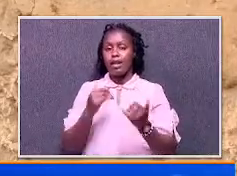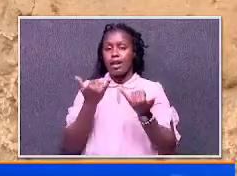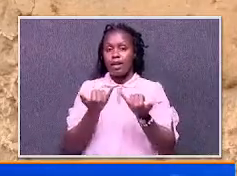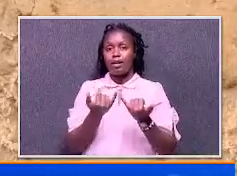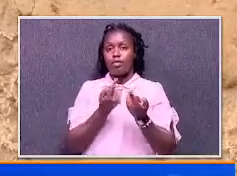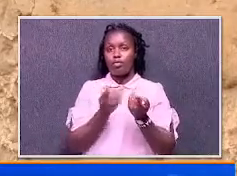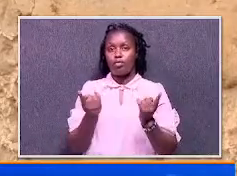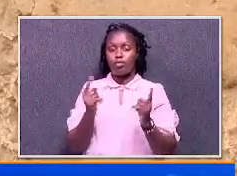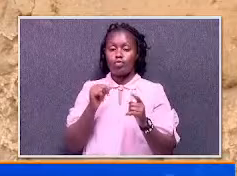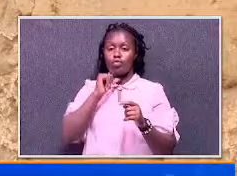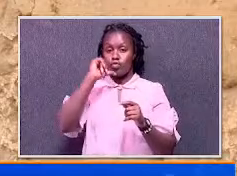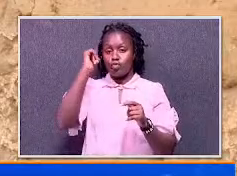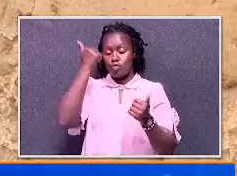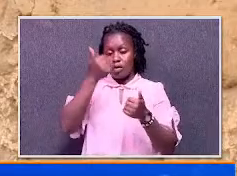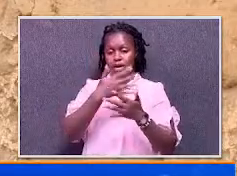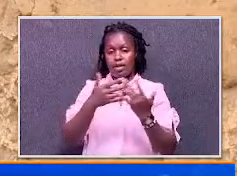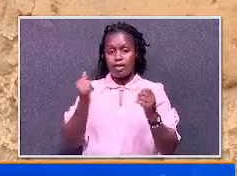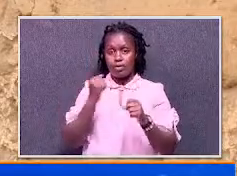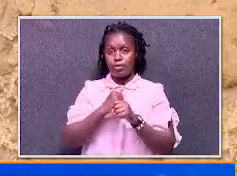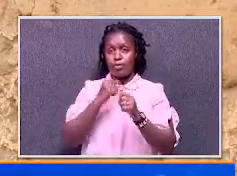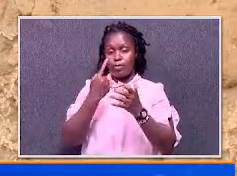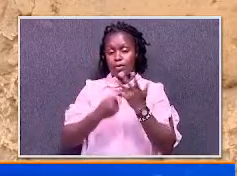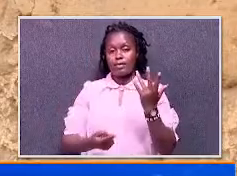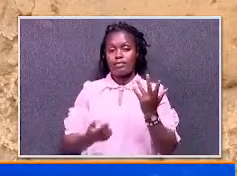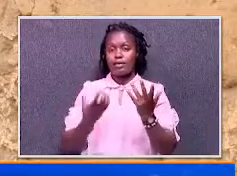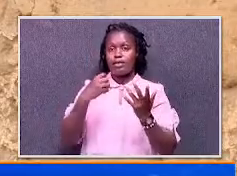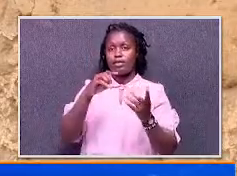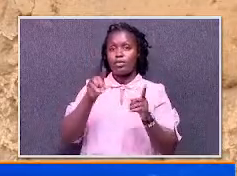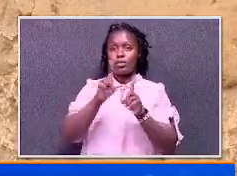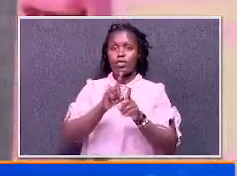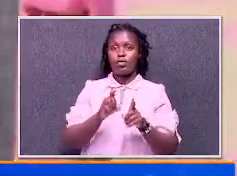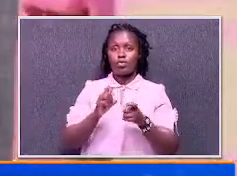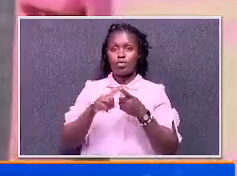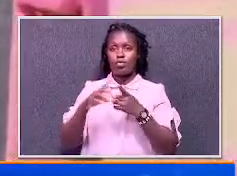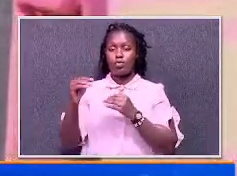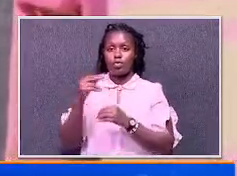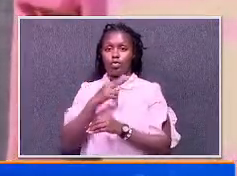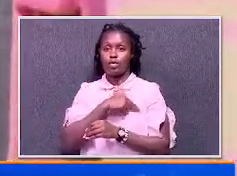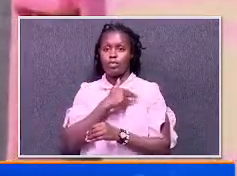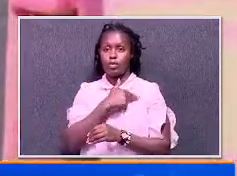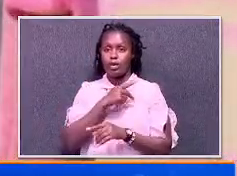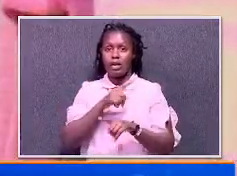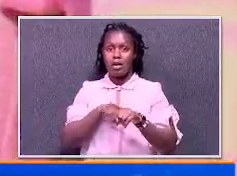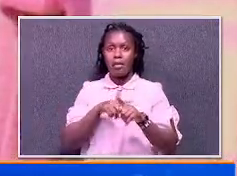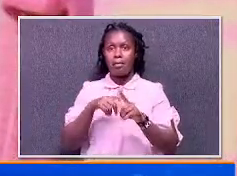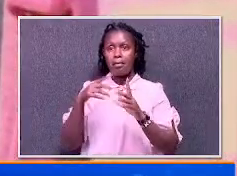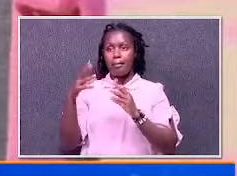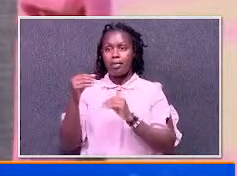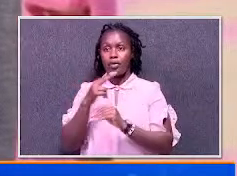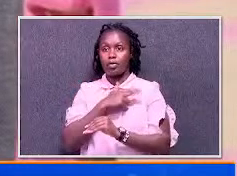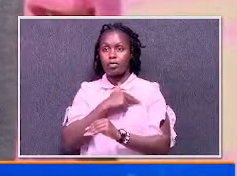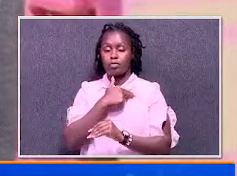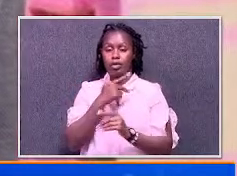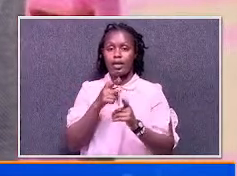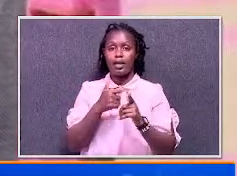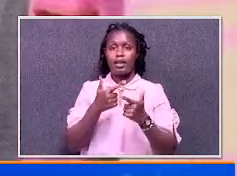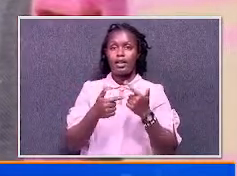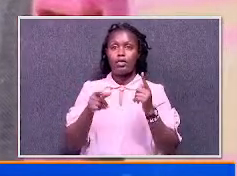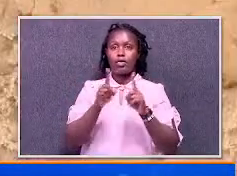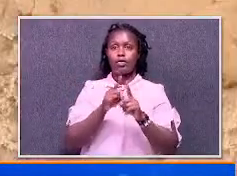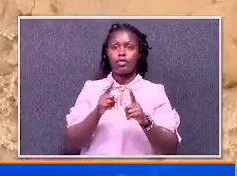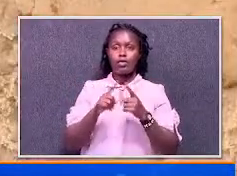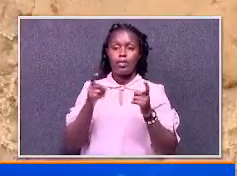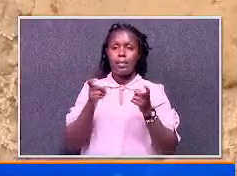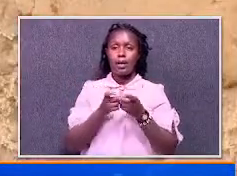wewe hujui chochote, utafanyaje? Hasa anda kupingibilia hospitali. Ukikimbilia kule hospitali, pani pale alipona mwana uchungu